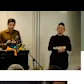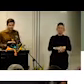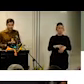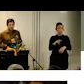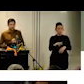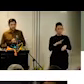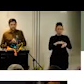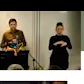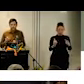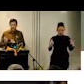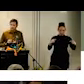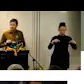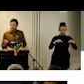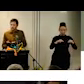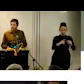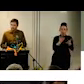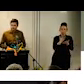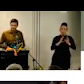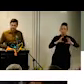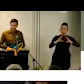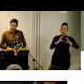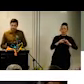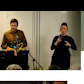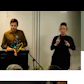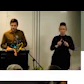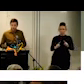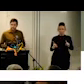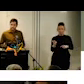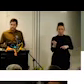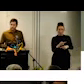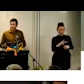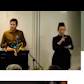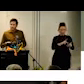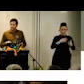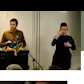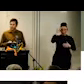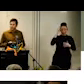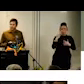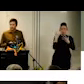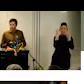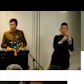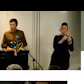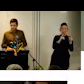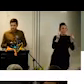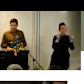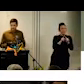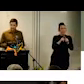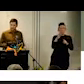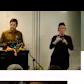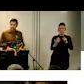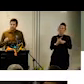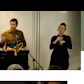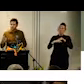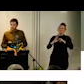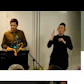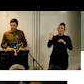this timing of this communication between the different brain regions while we sleep resembles that sort of puppetry going on between